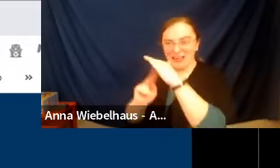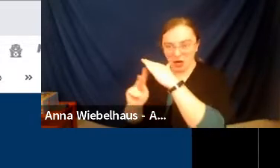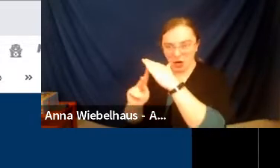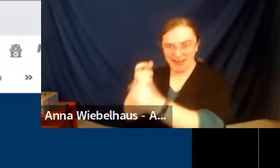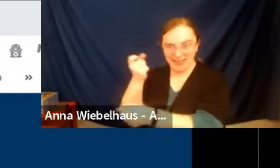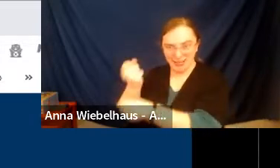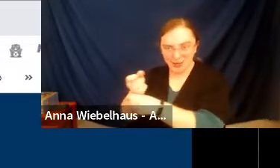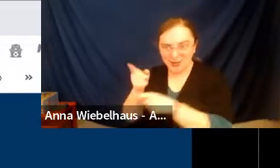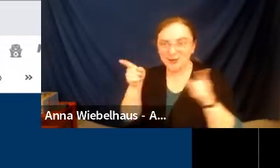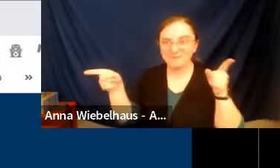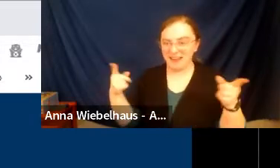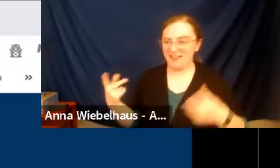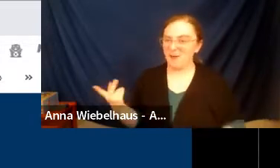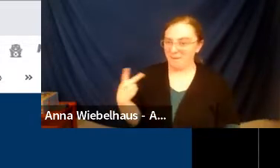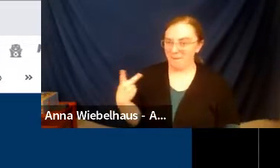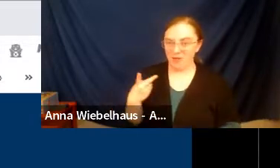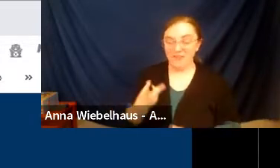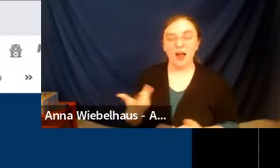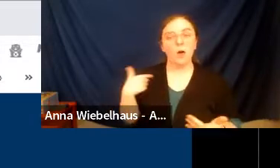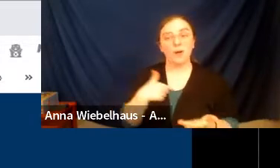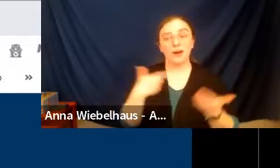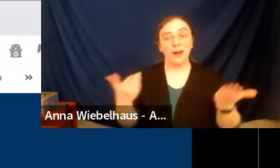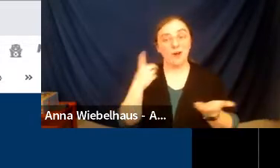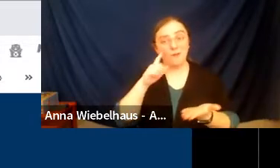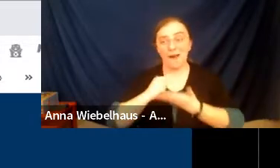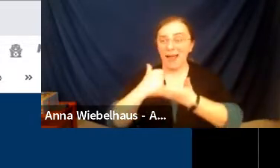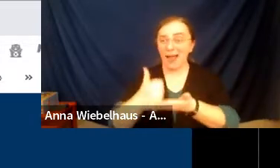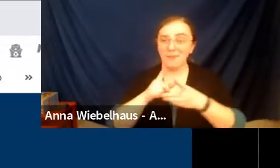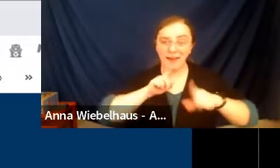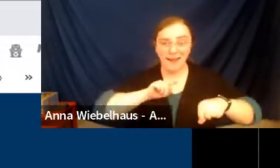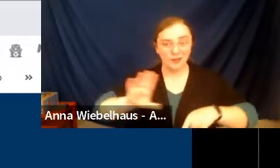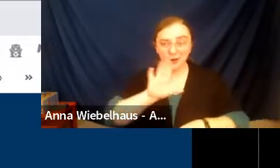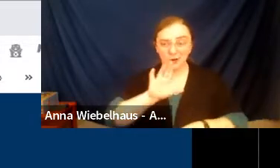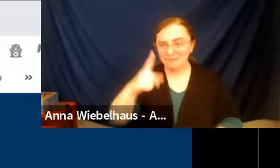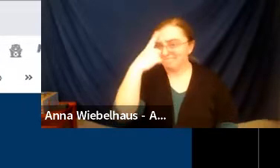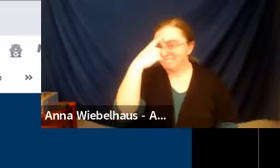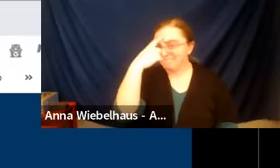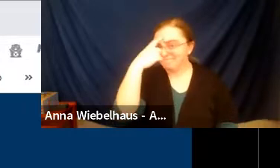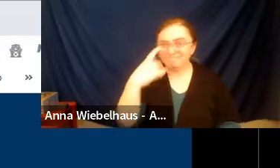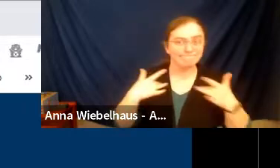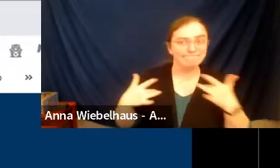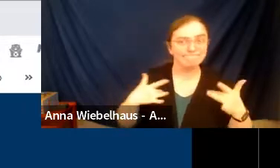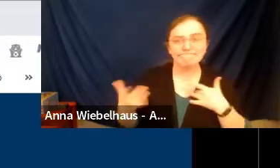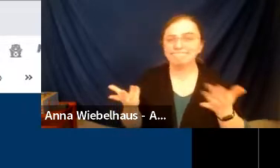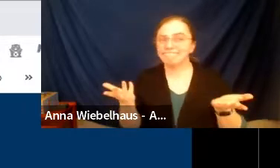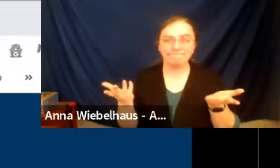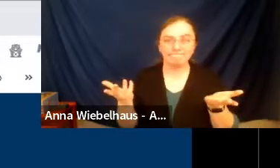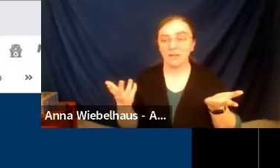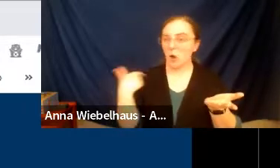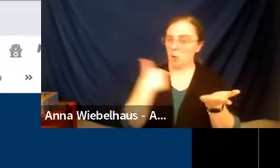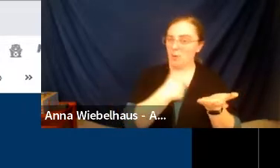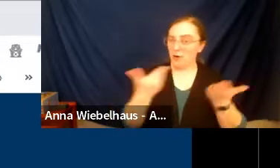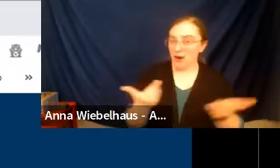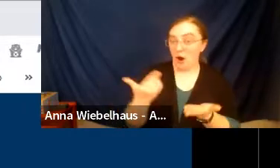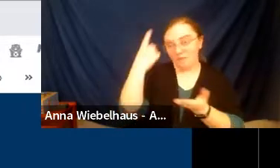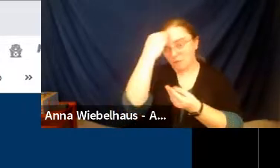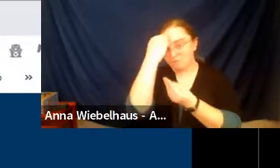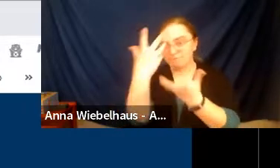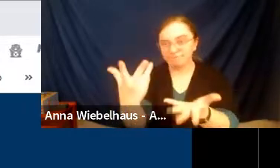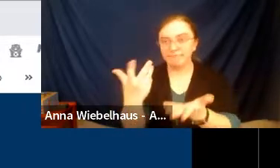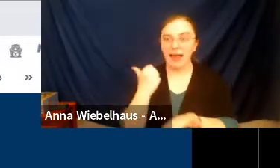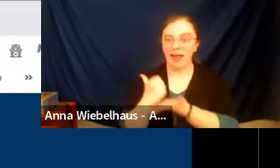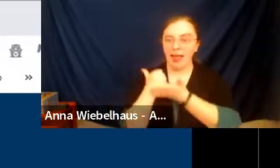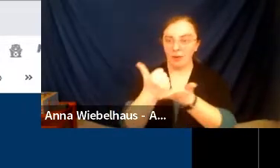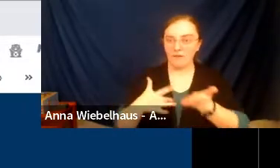so amazing. And we're here to answer any of your questions, like we said, and to just give you some information that will hopefully make you feel better and get